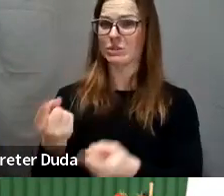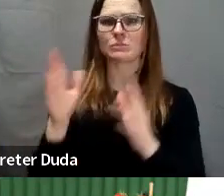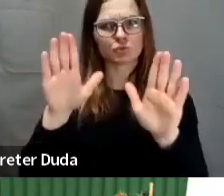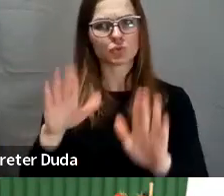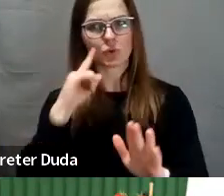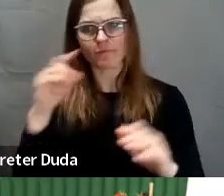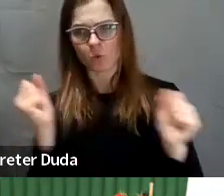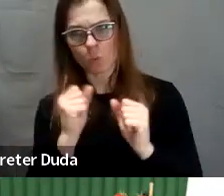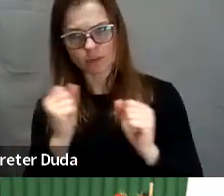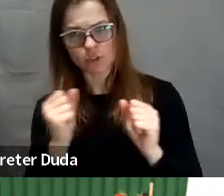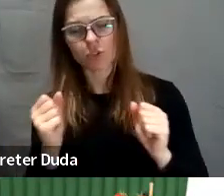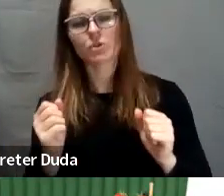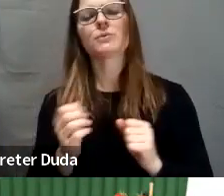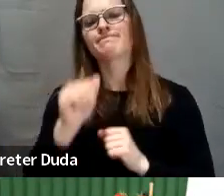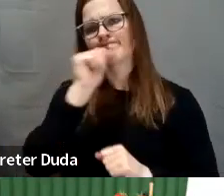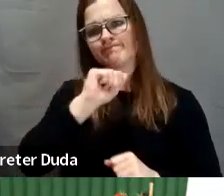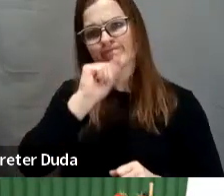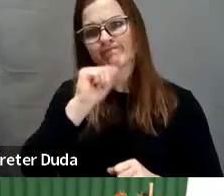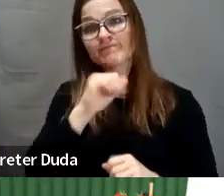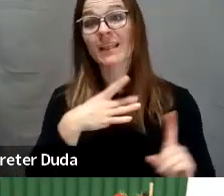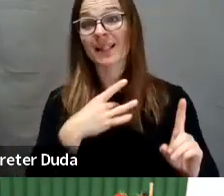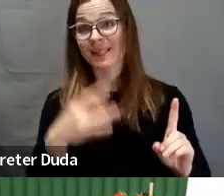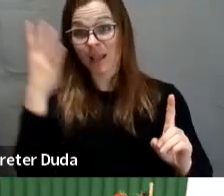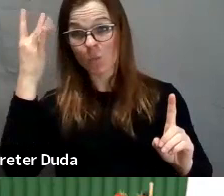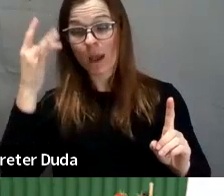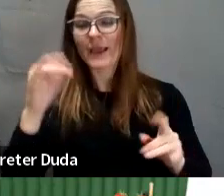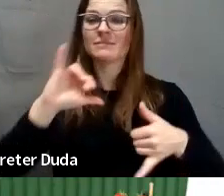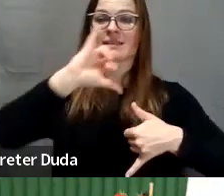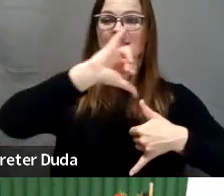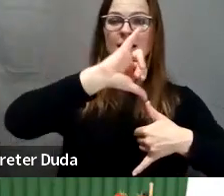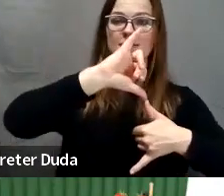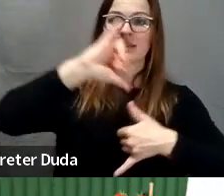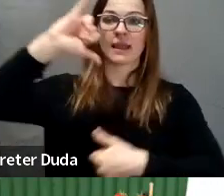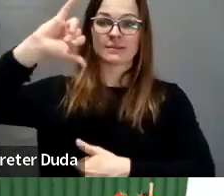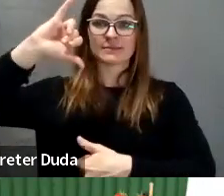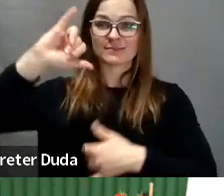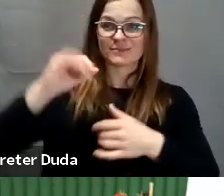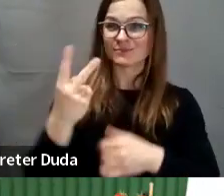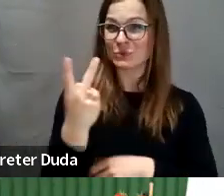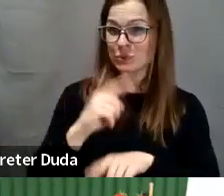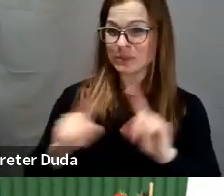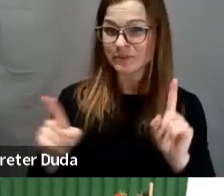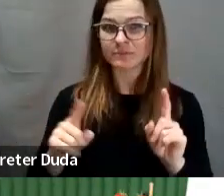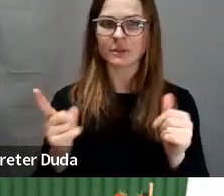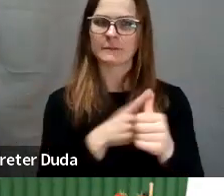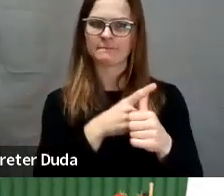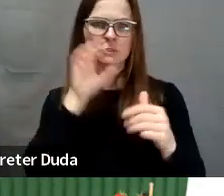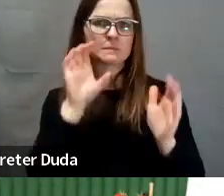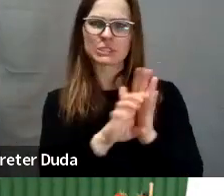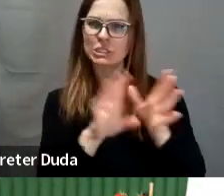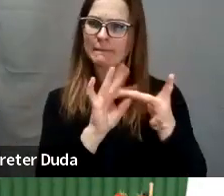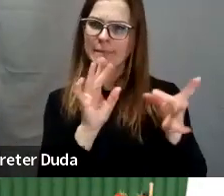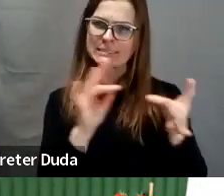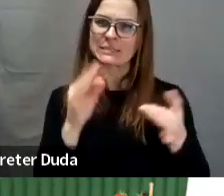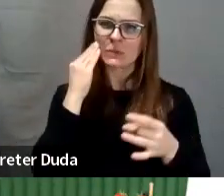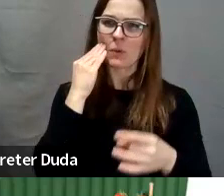I do like this bed because it has two different heights that you can grow at. So I think in that first picture where I talked about my green